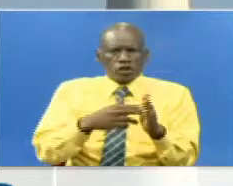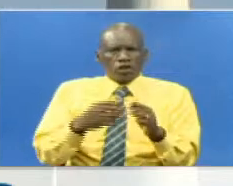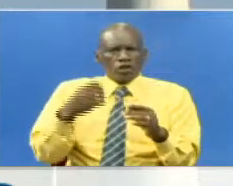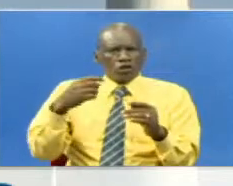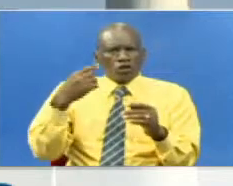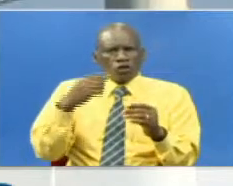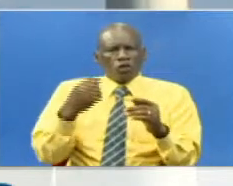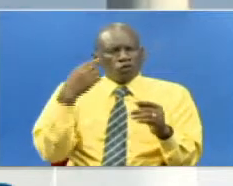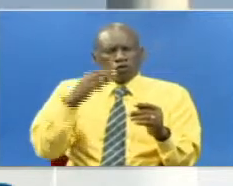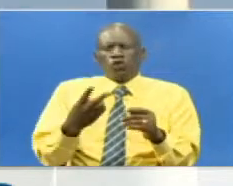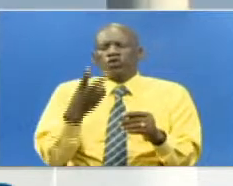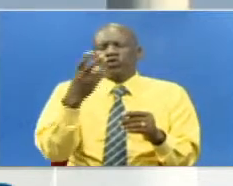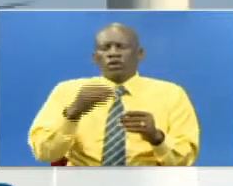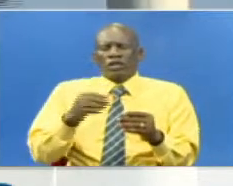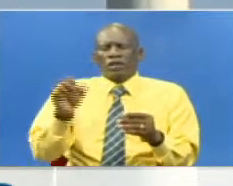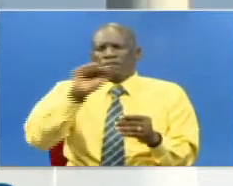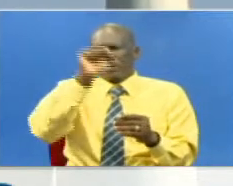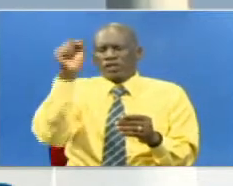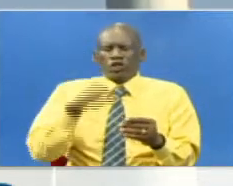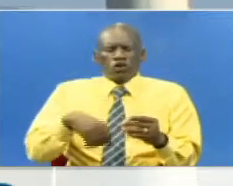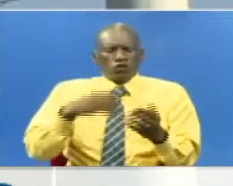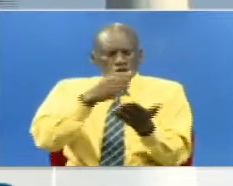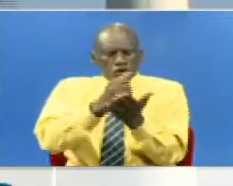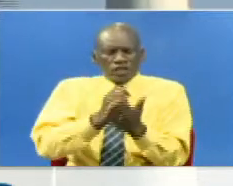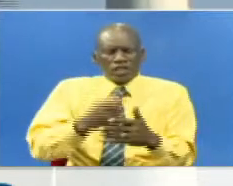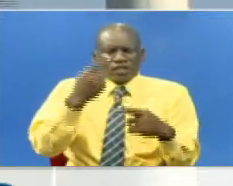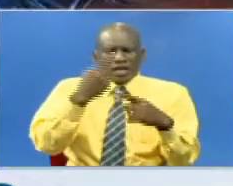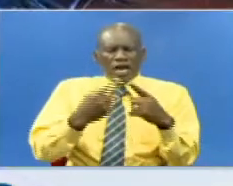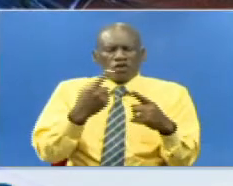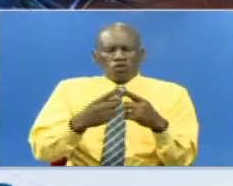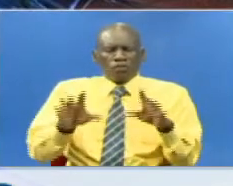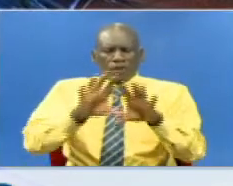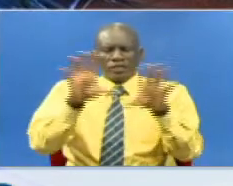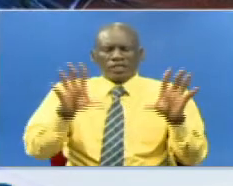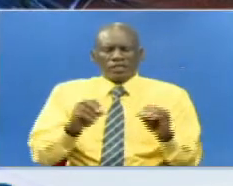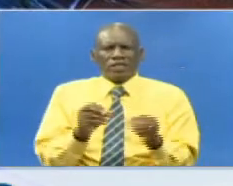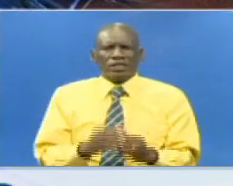of audited annual revenues. And in other news,